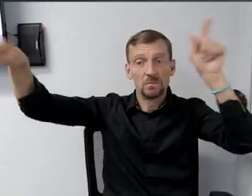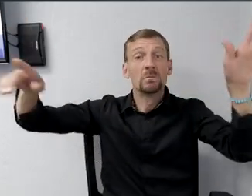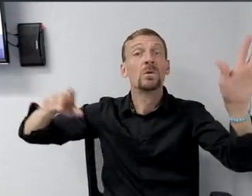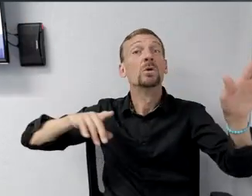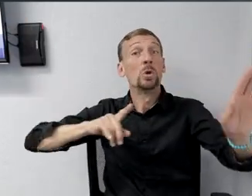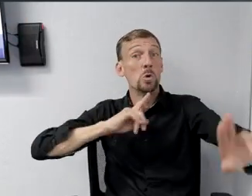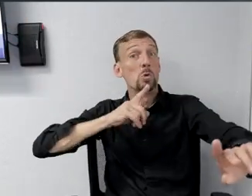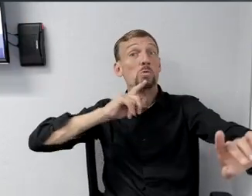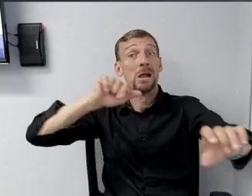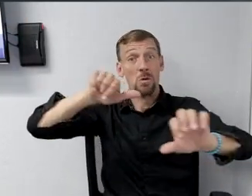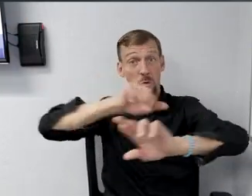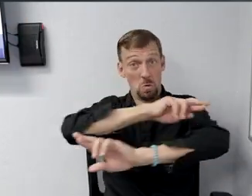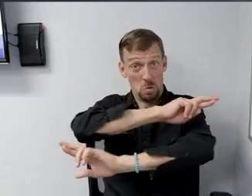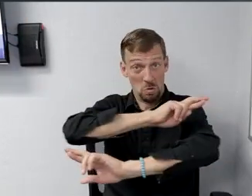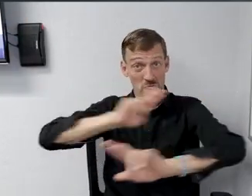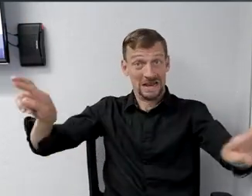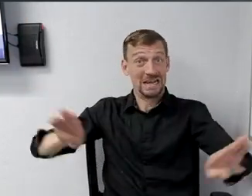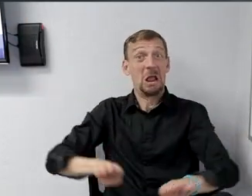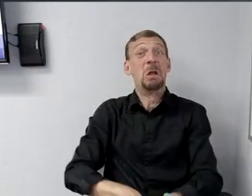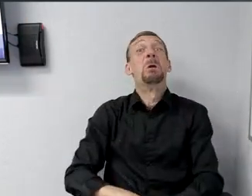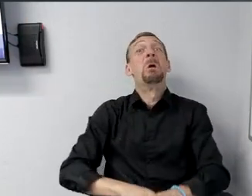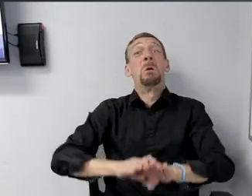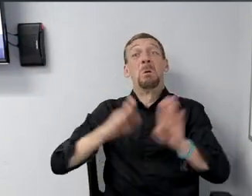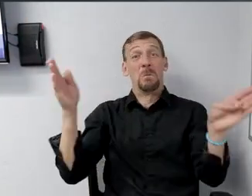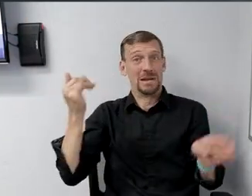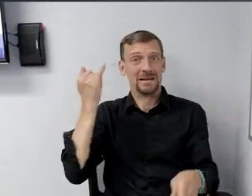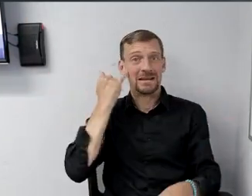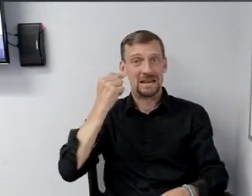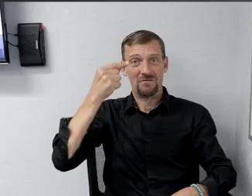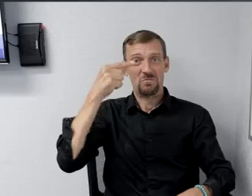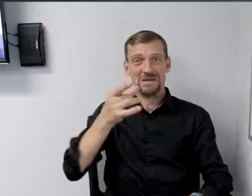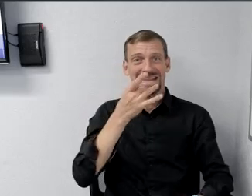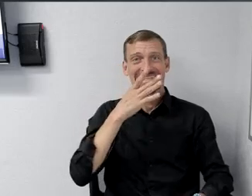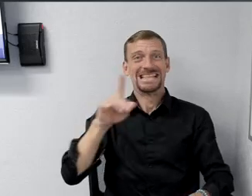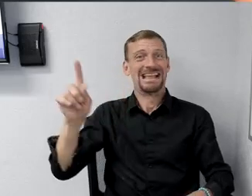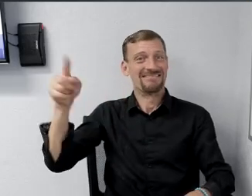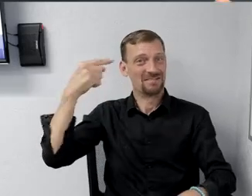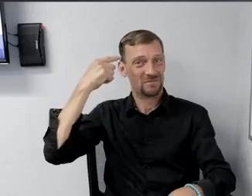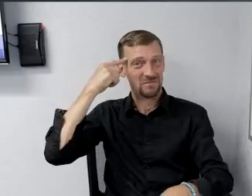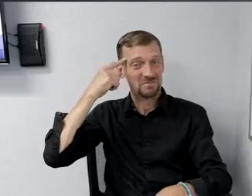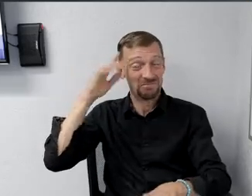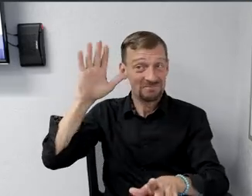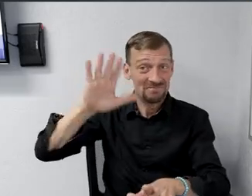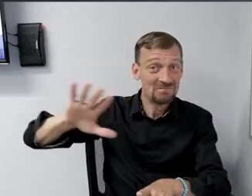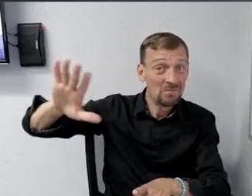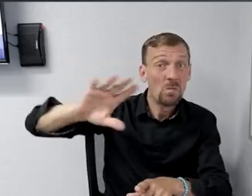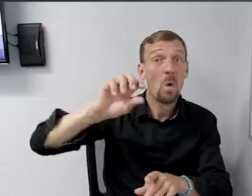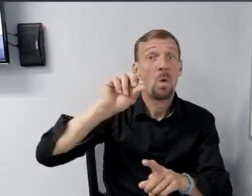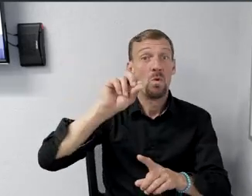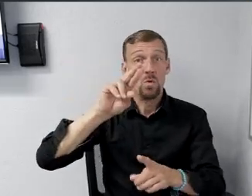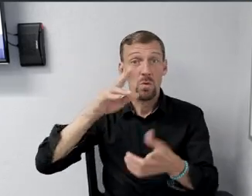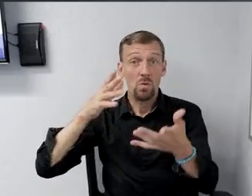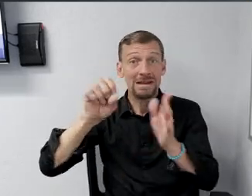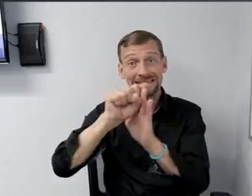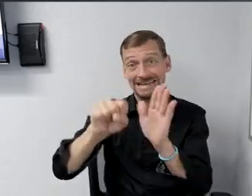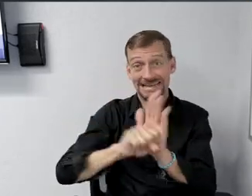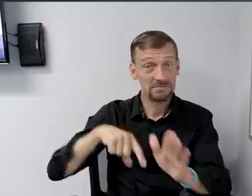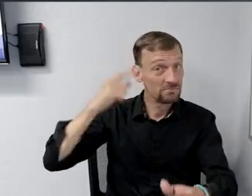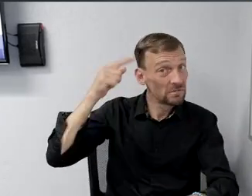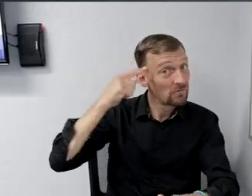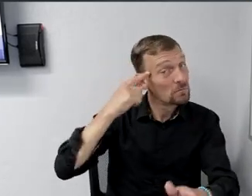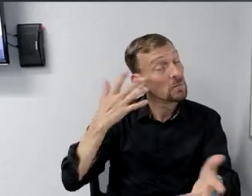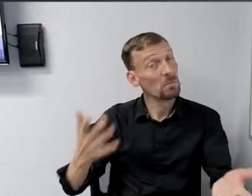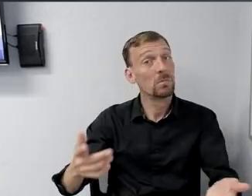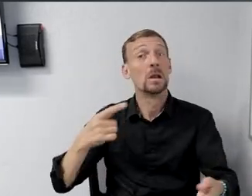So they're ready to flip the switch. When we get the green light from either the local government or the state